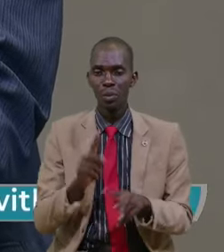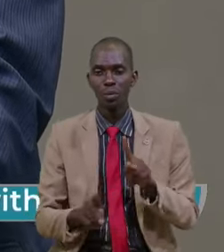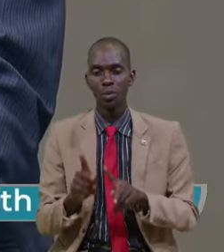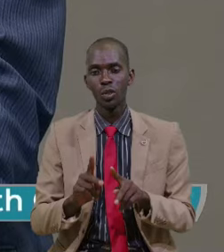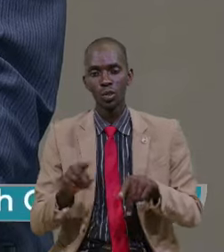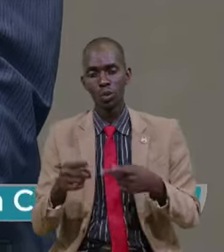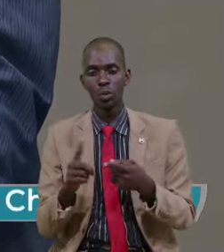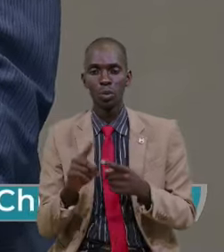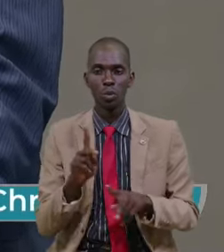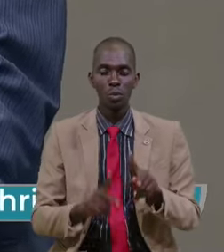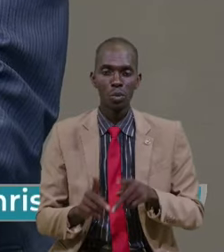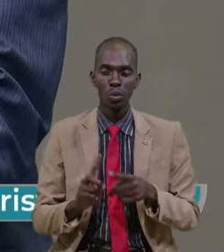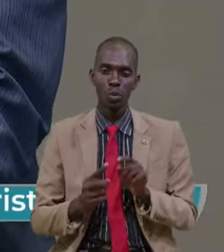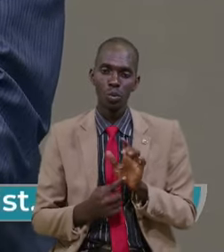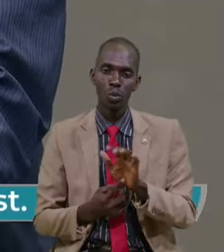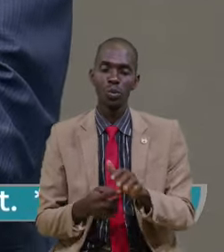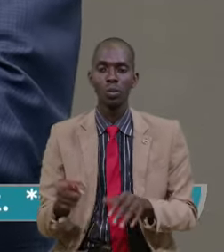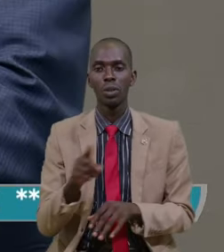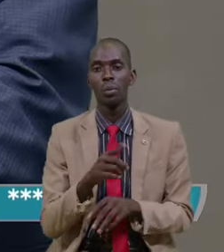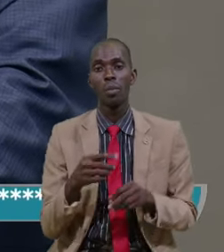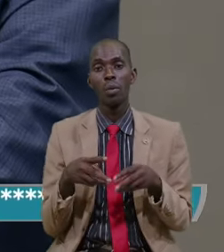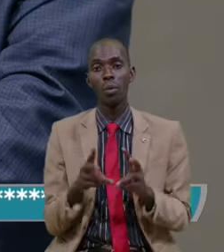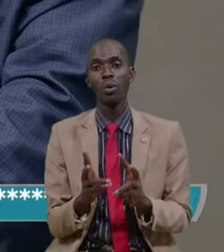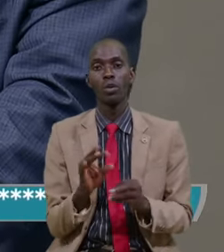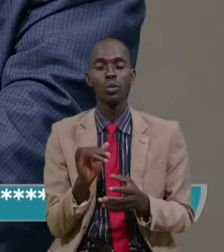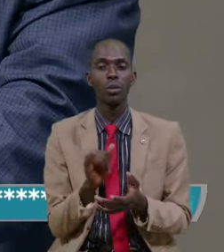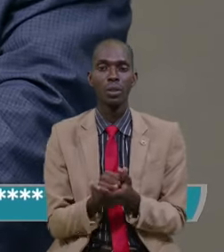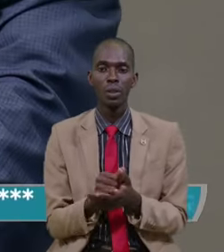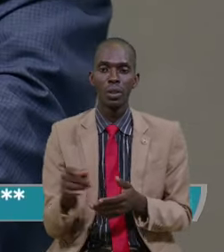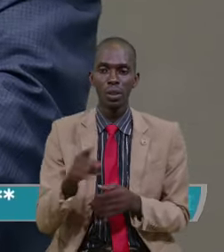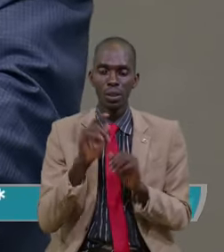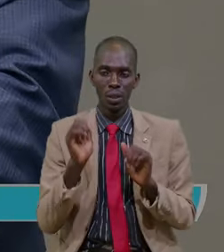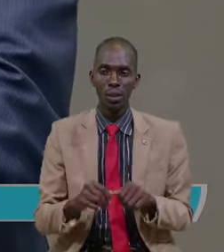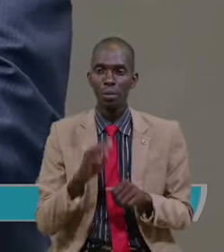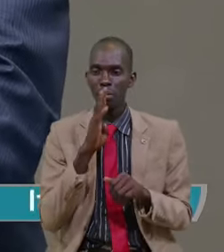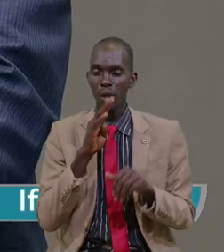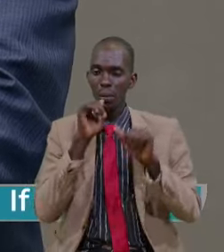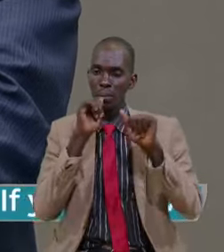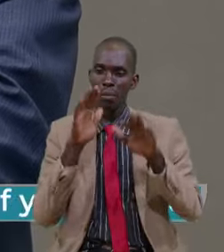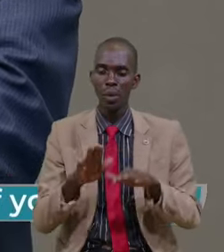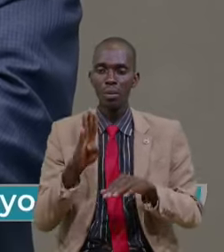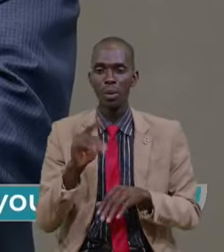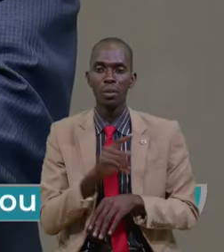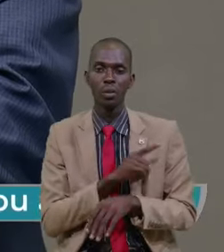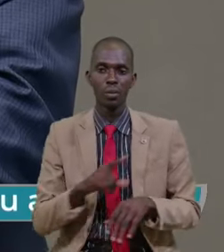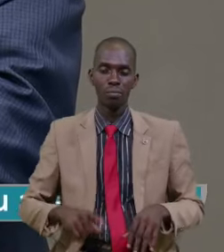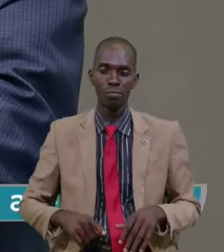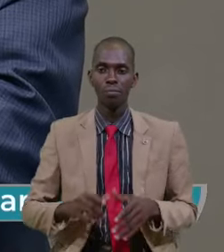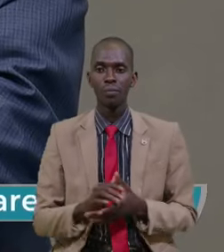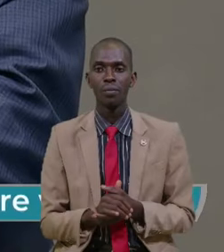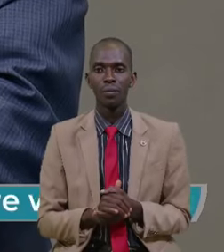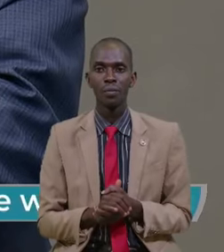show them the way so they will be blessed by the Lord. Let's do that quickly.